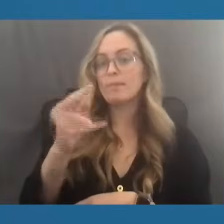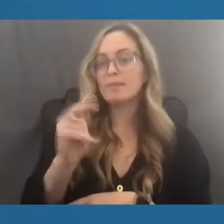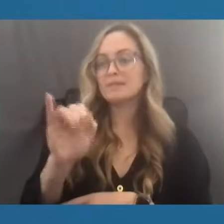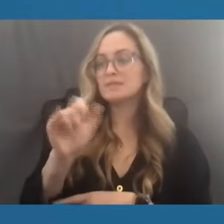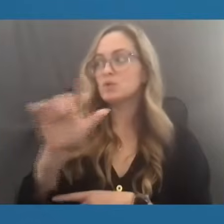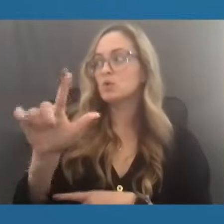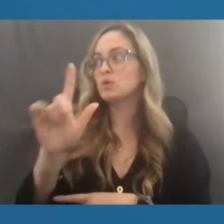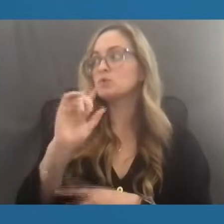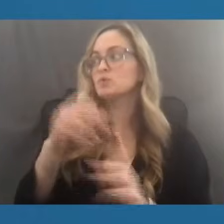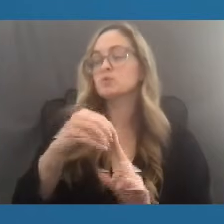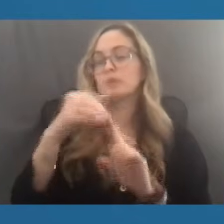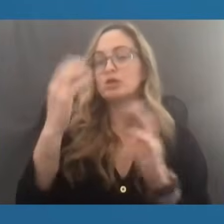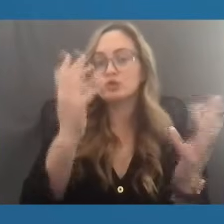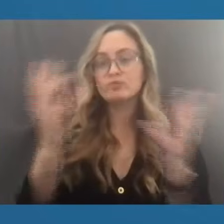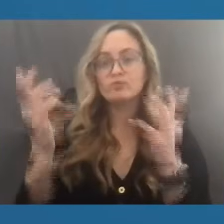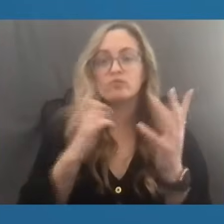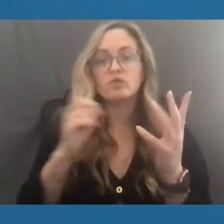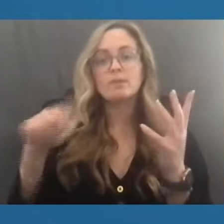applause.